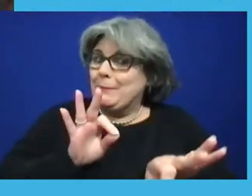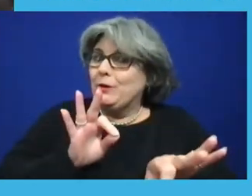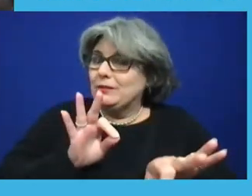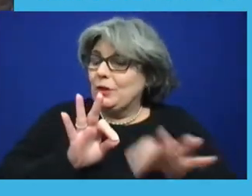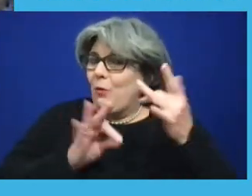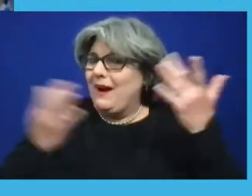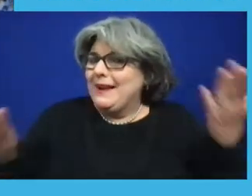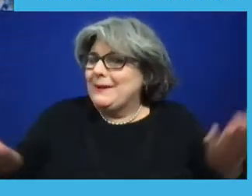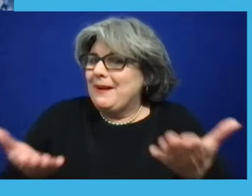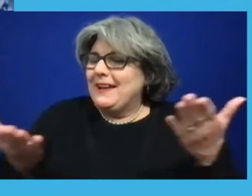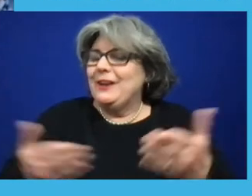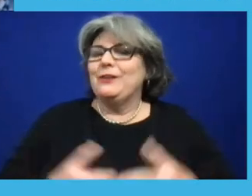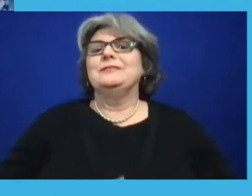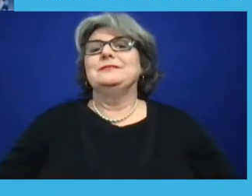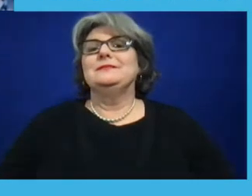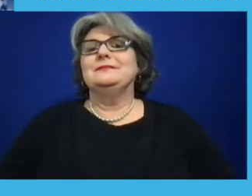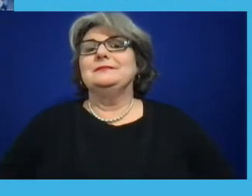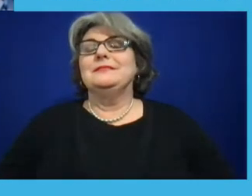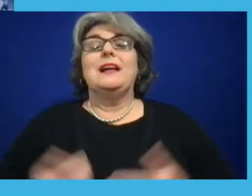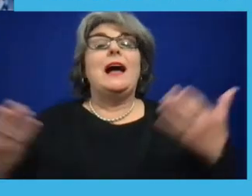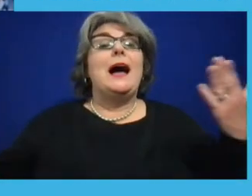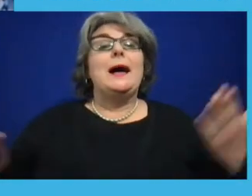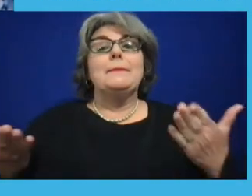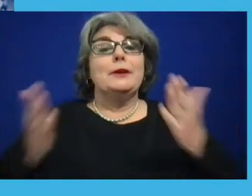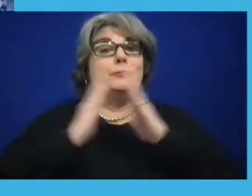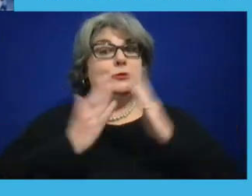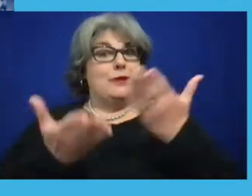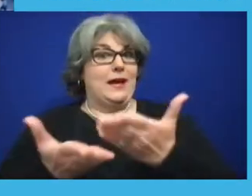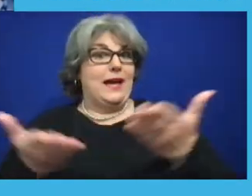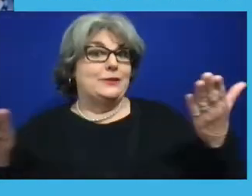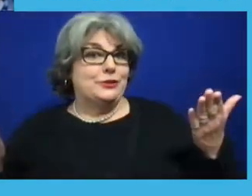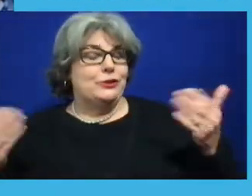The reason I'm here is even simpler than that.